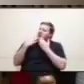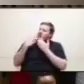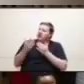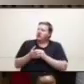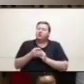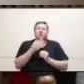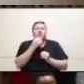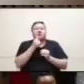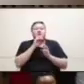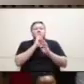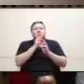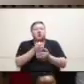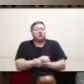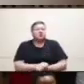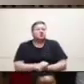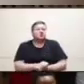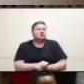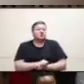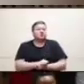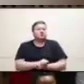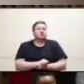respond.